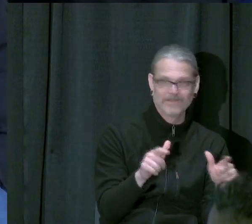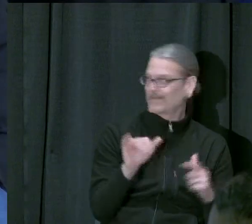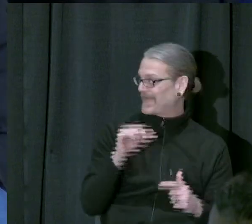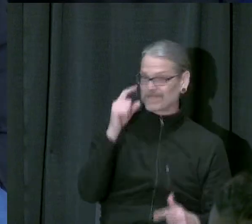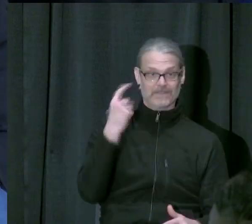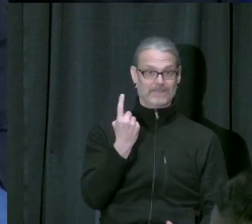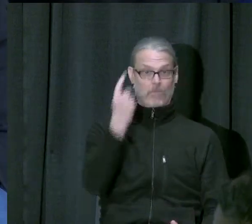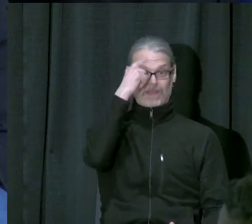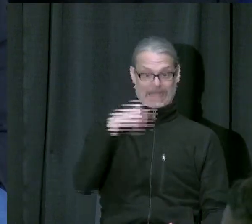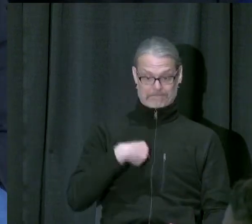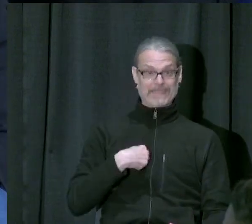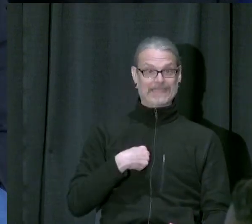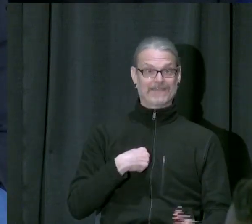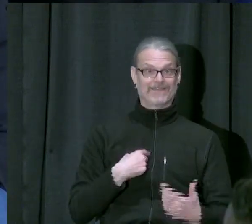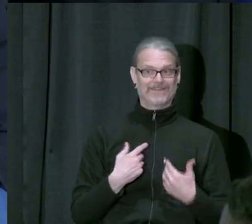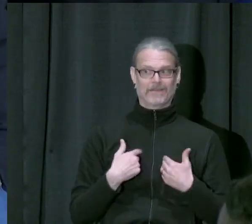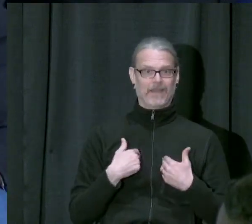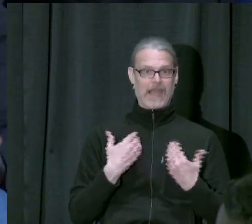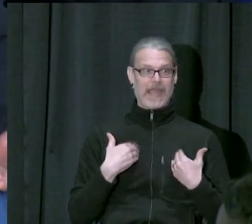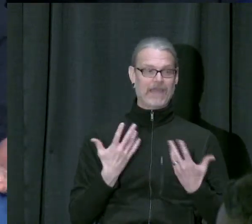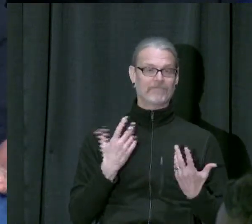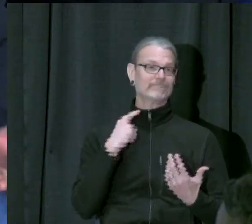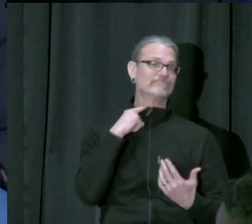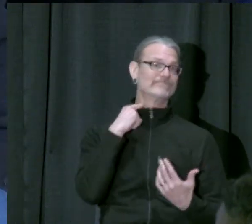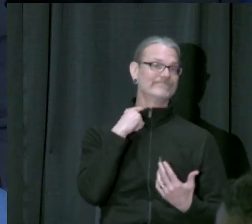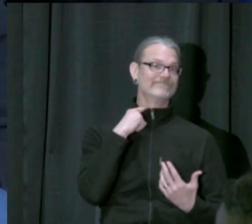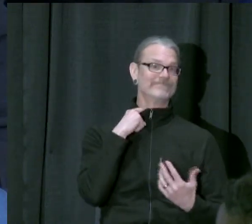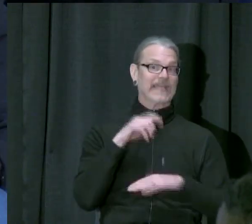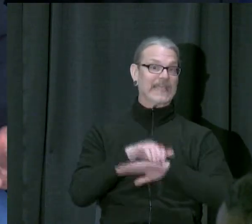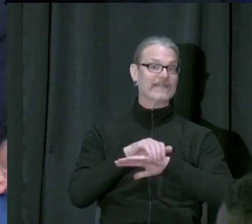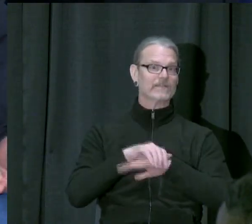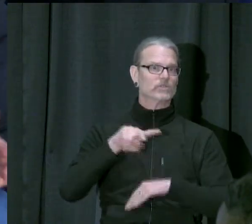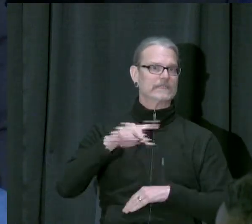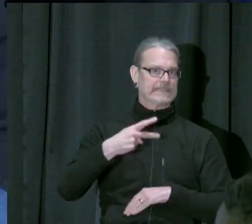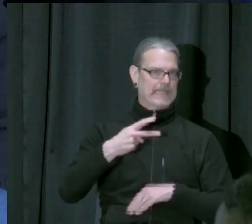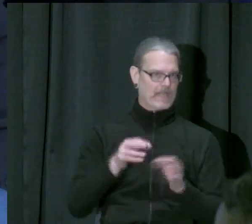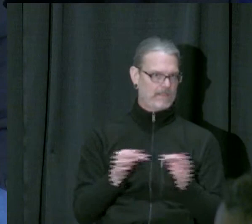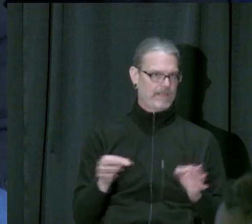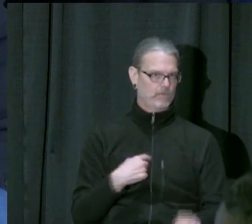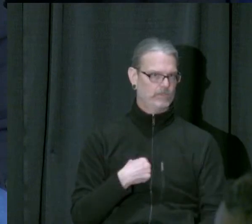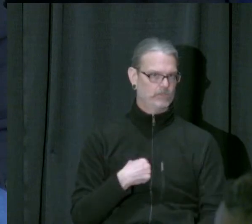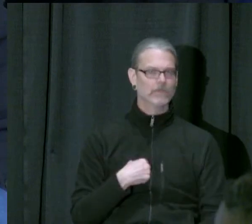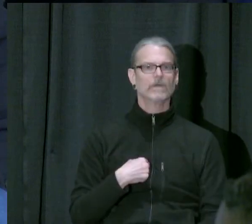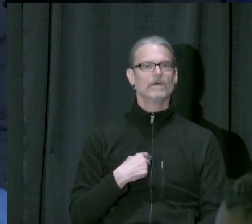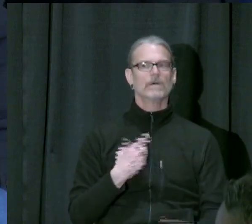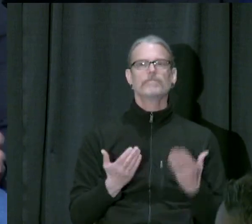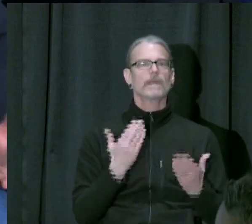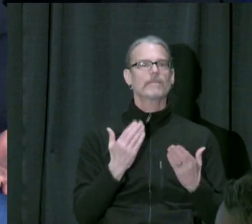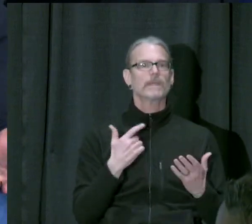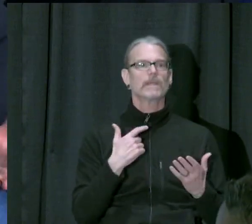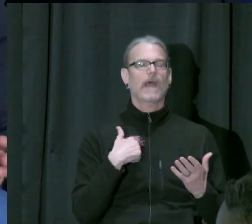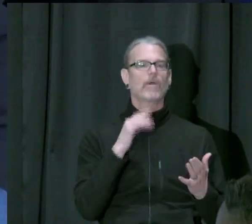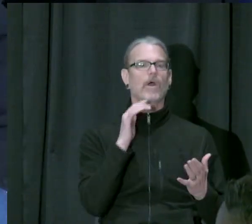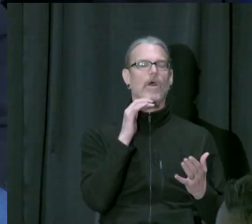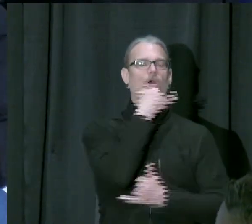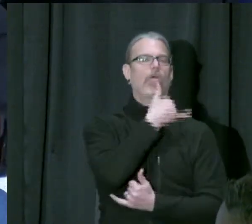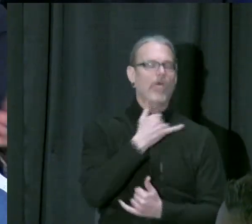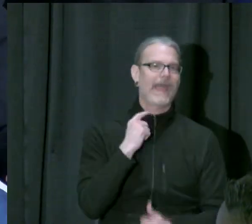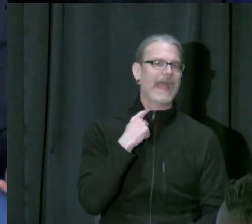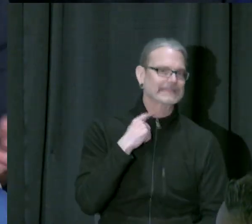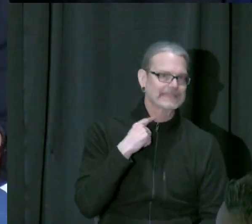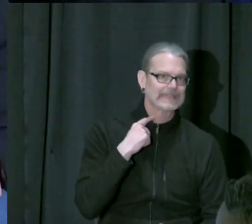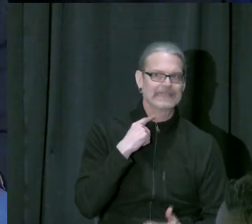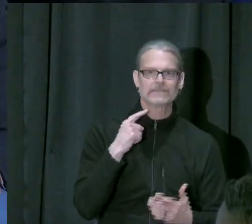me for whom English is their second language, you may find yourself mixing up accents or